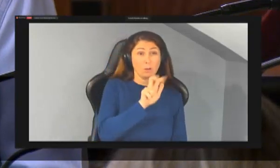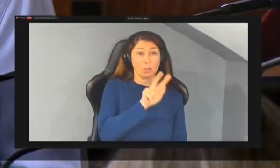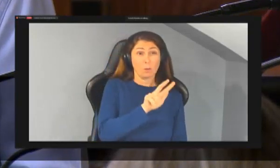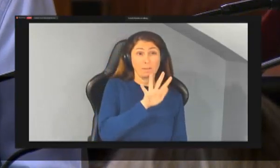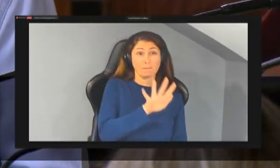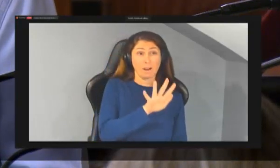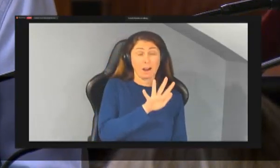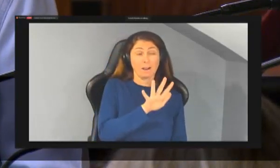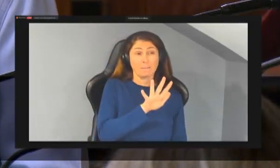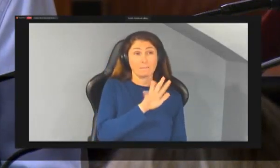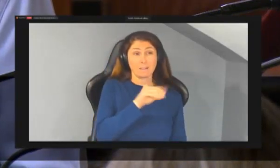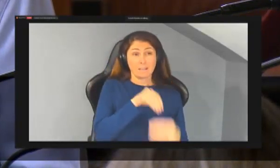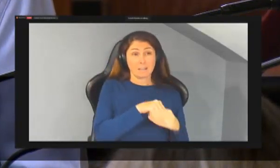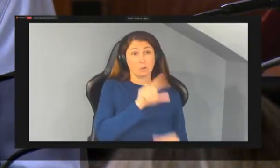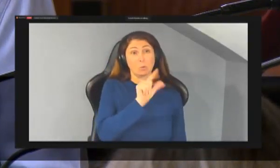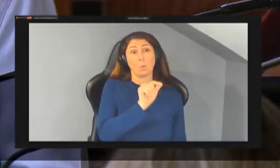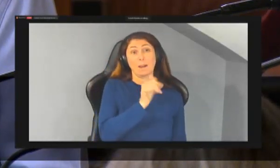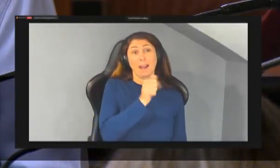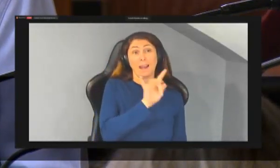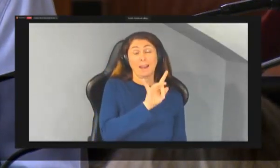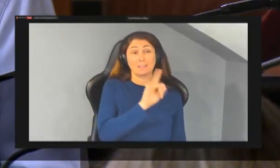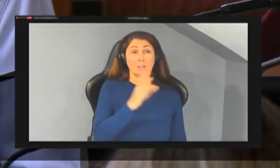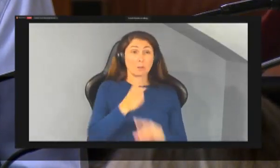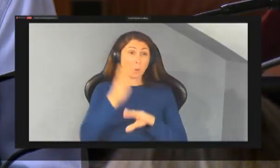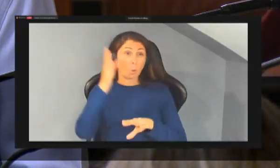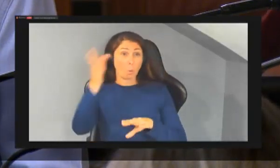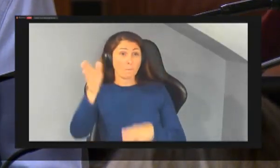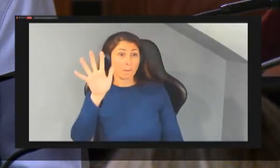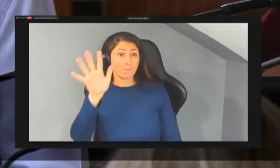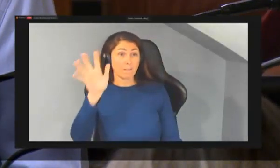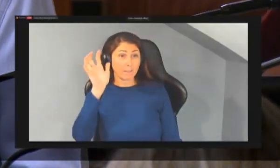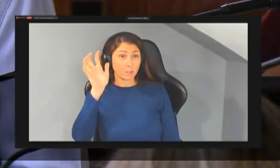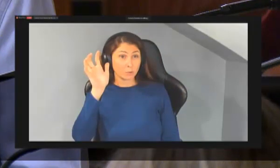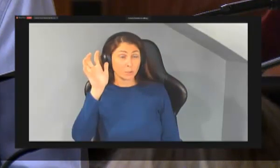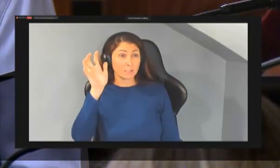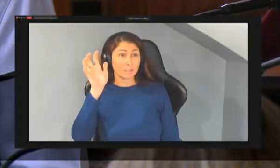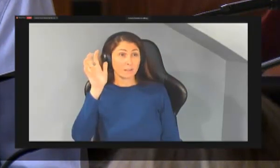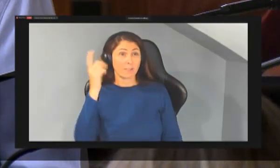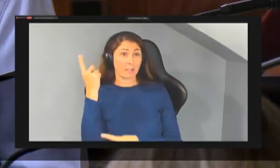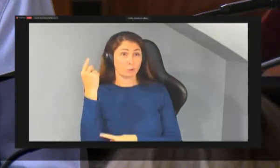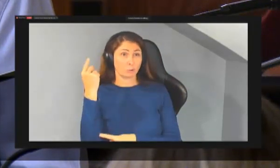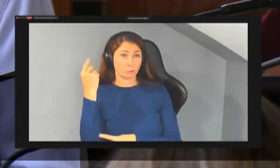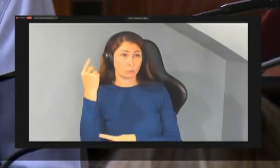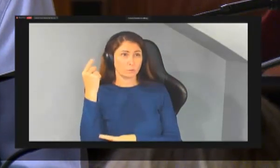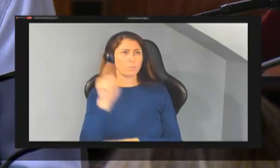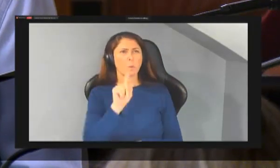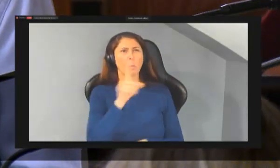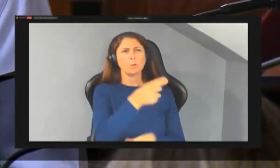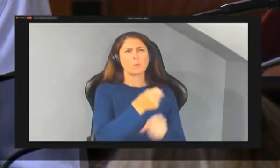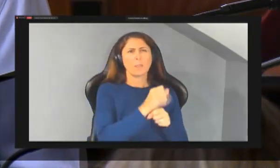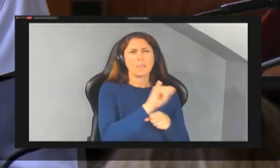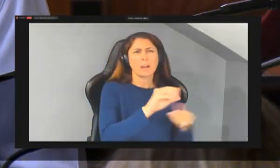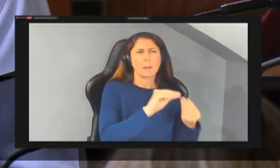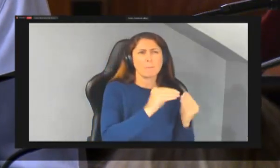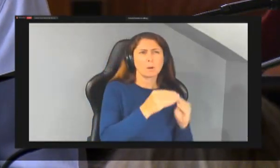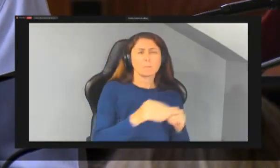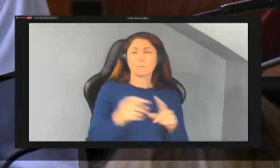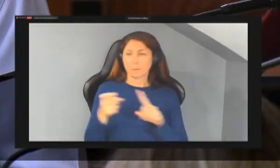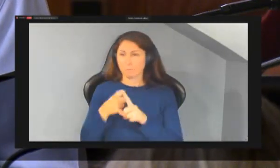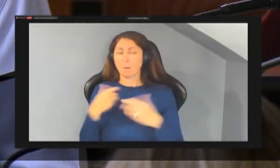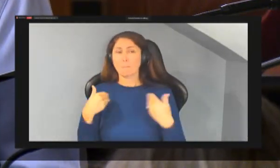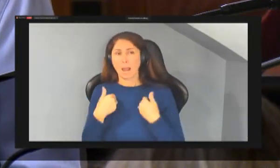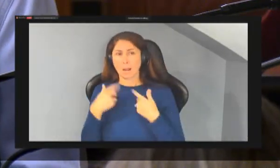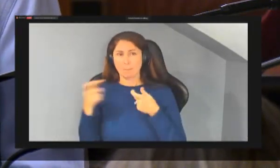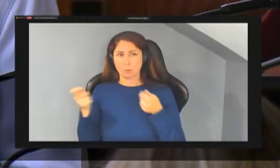in 2018 to over 500 last year. Where'd you get that number? From animal control.